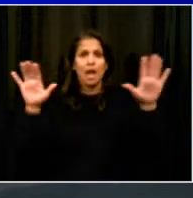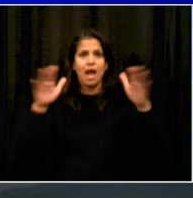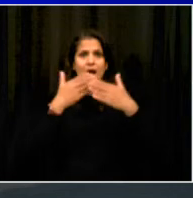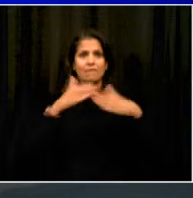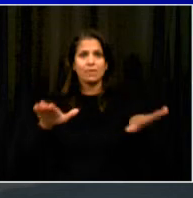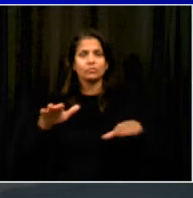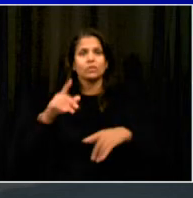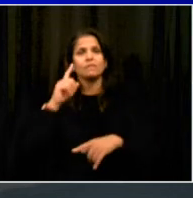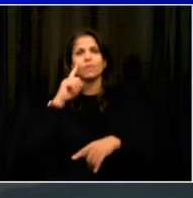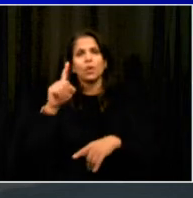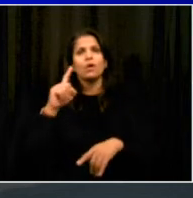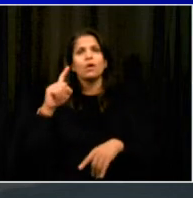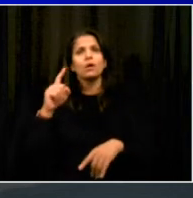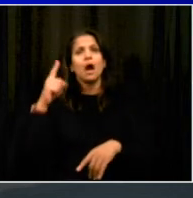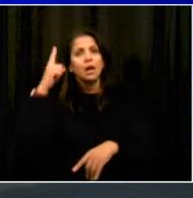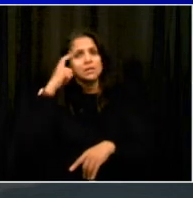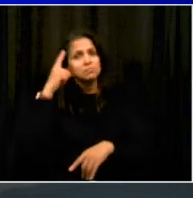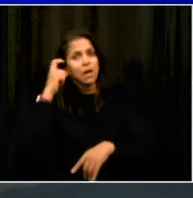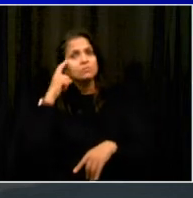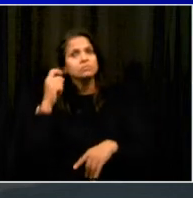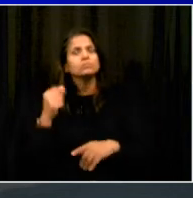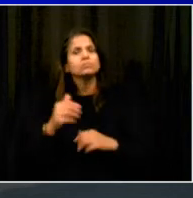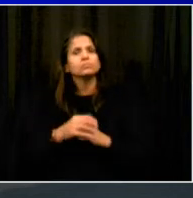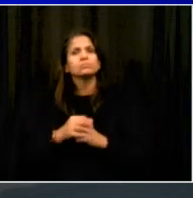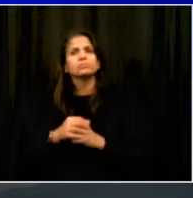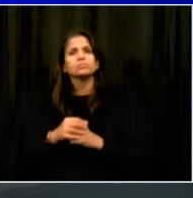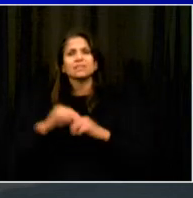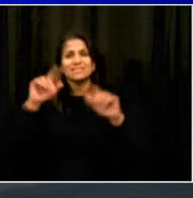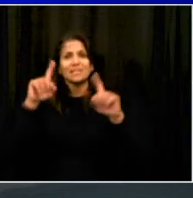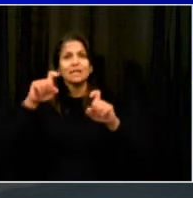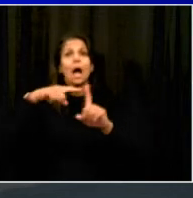number, daily new cases, 7-day average,